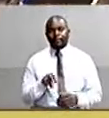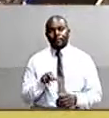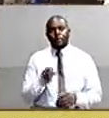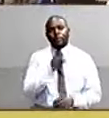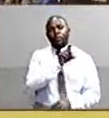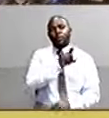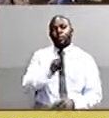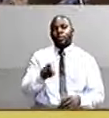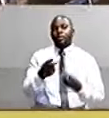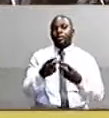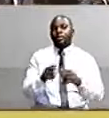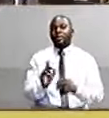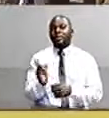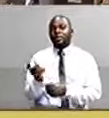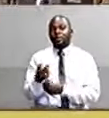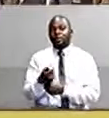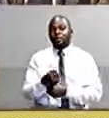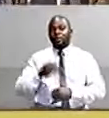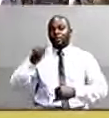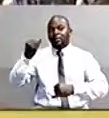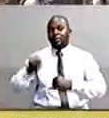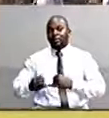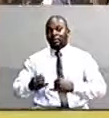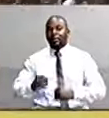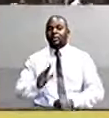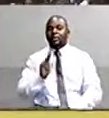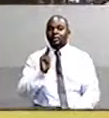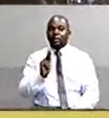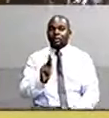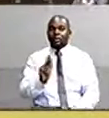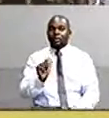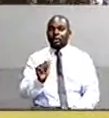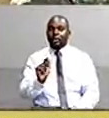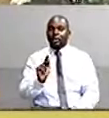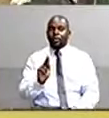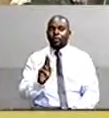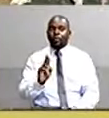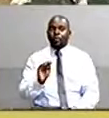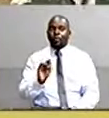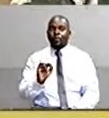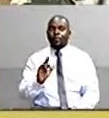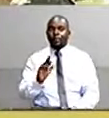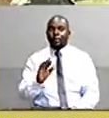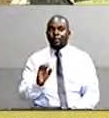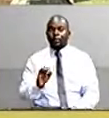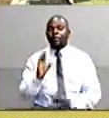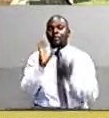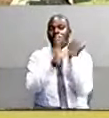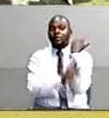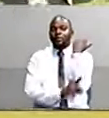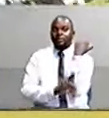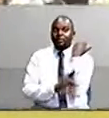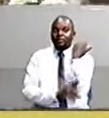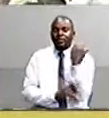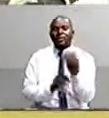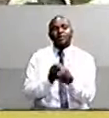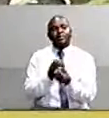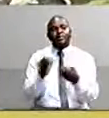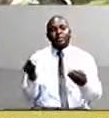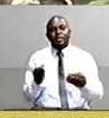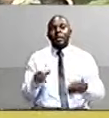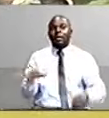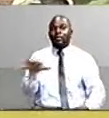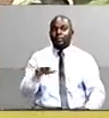started in Wakiso and ending here in Kakumiro district. I am told most of the sites have been historical in